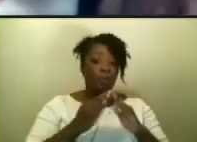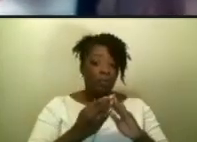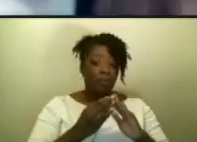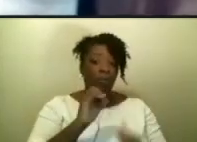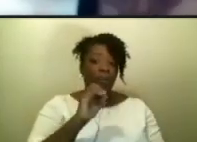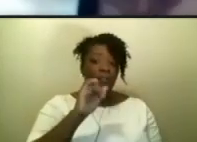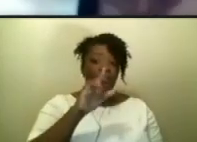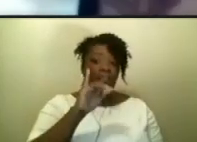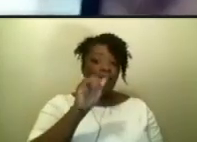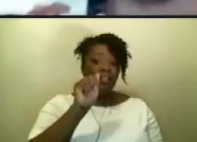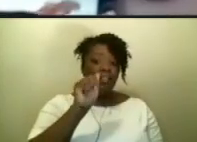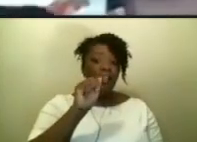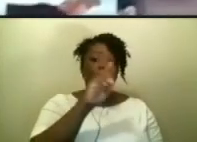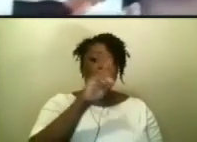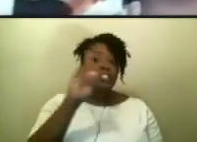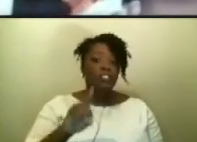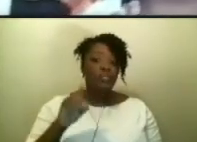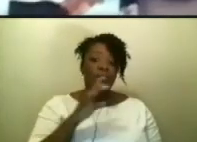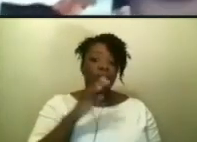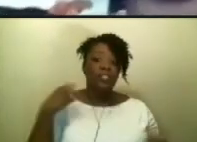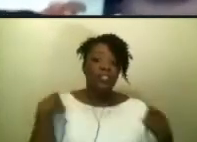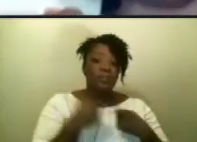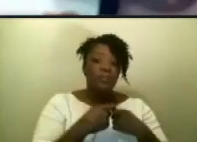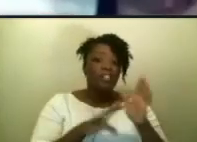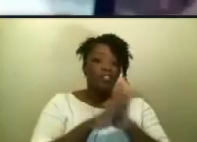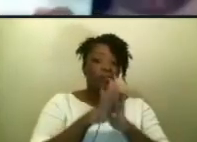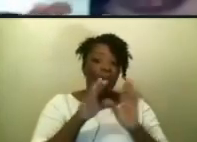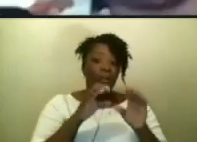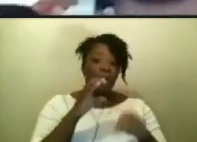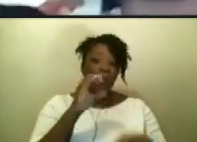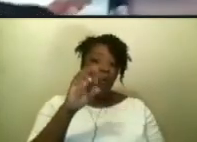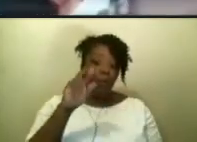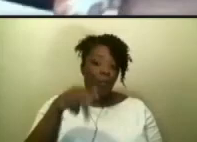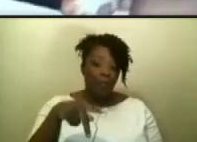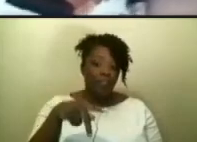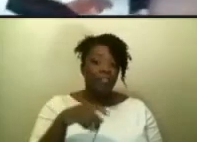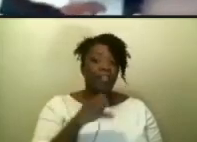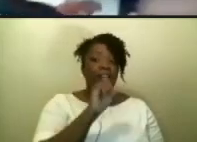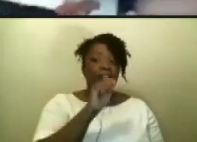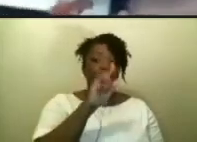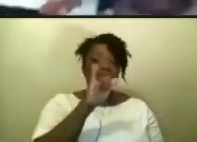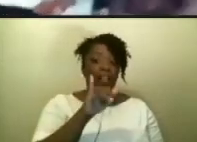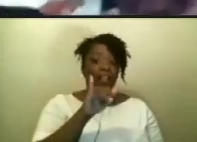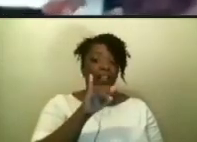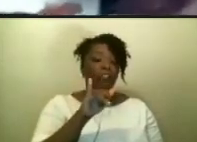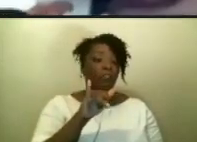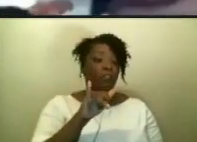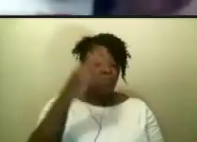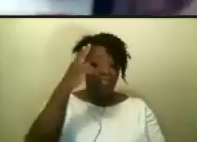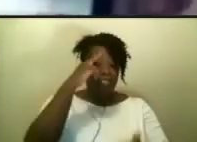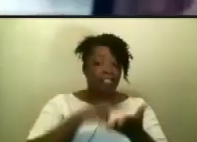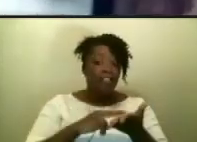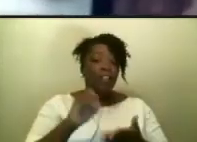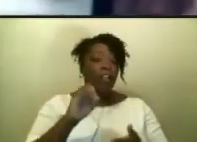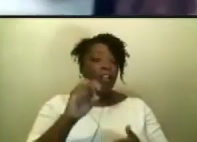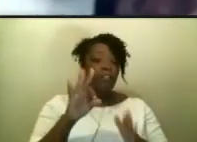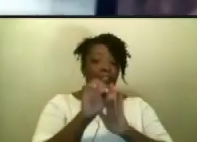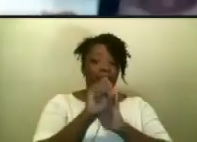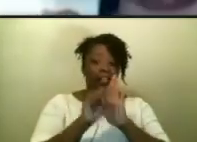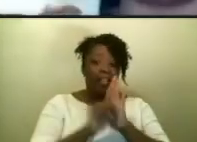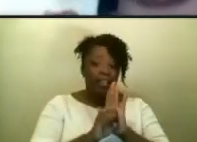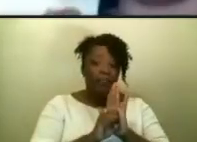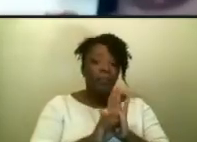Together, Sally Marshall from the Secretary of State, Isra Darase from